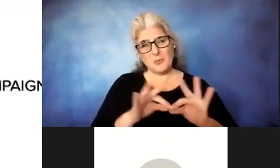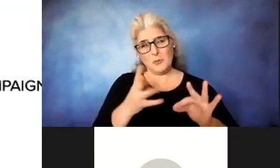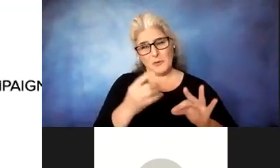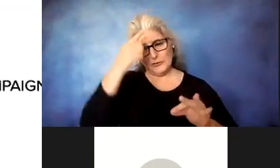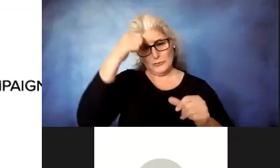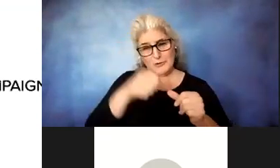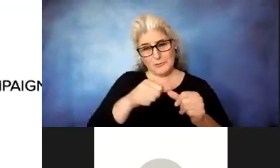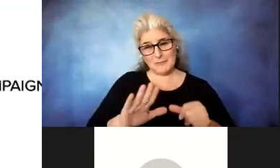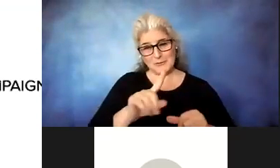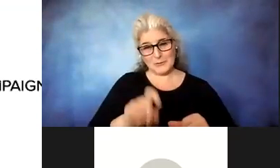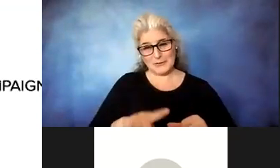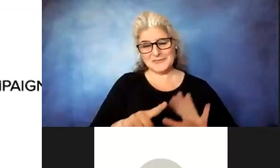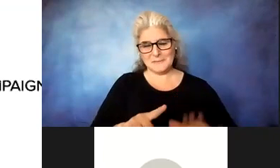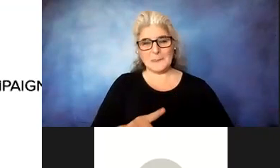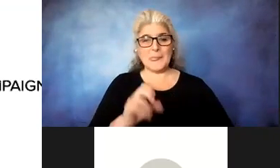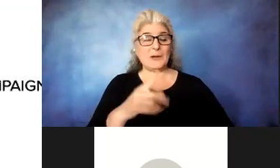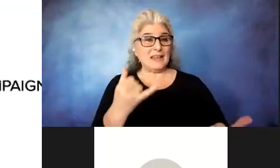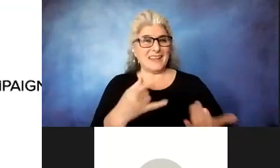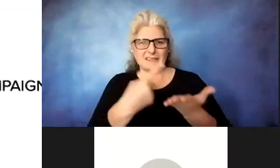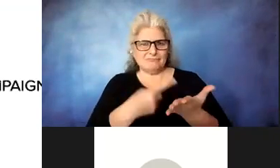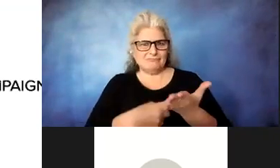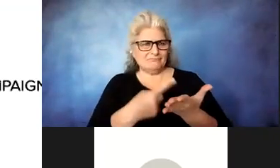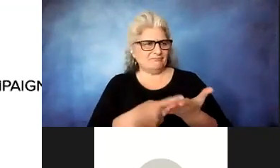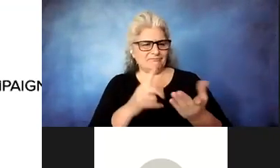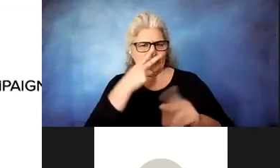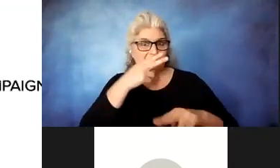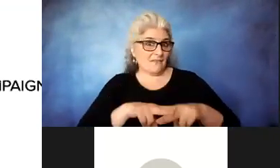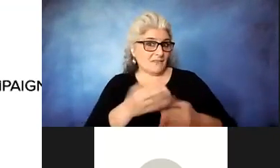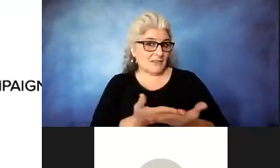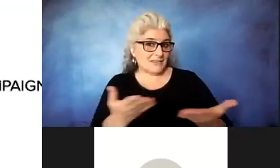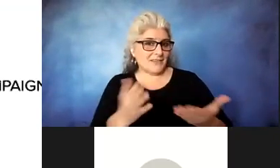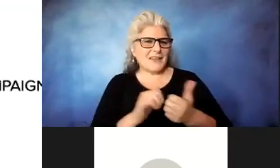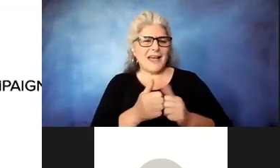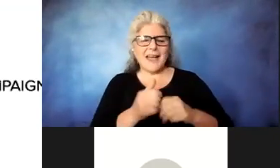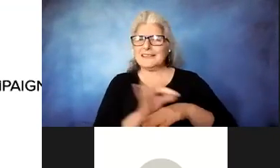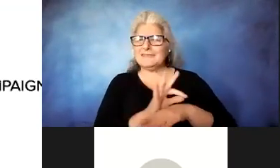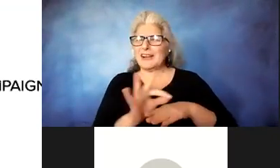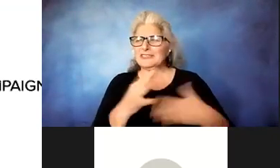Okay, so now we're going to get into the fun stuff. How does ranked choice voting work?